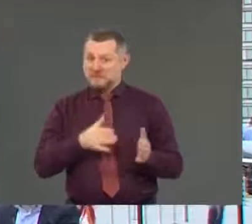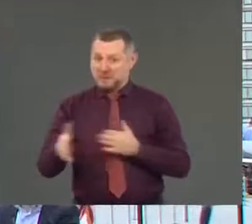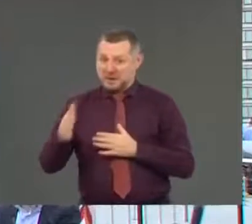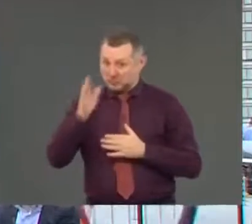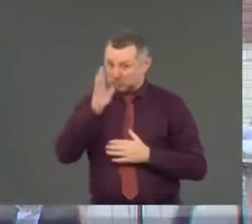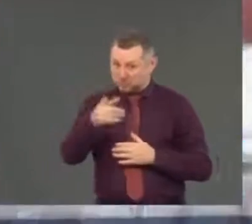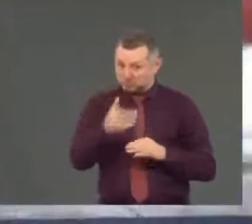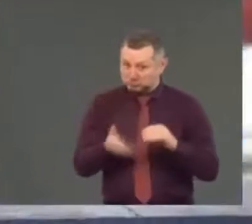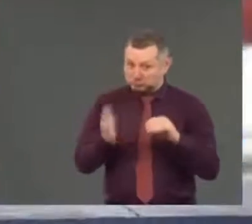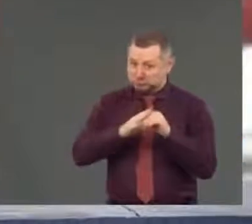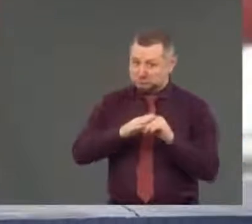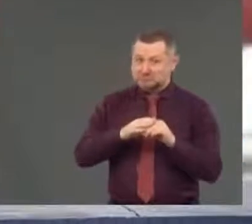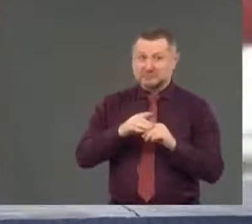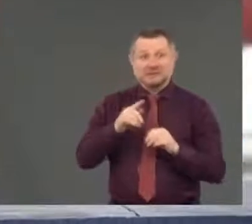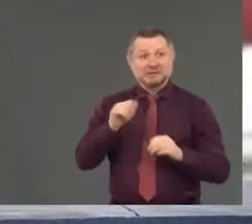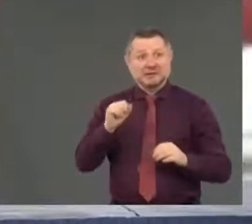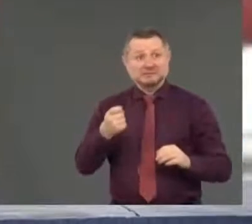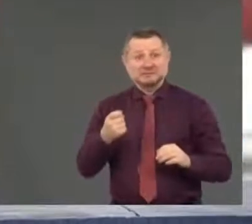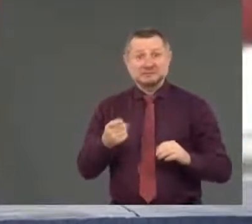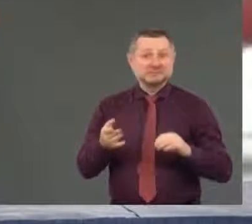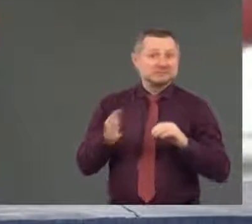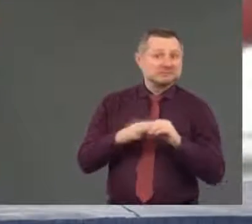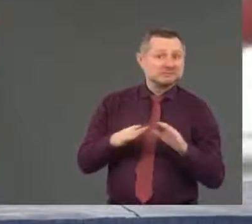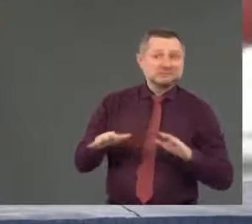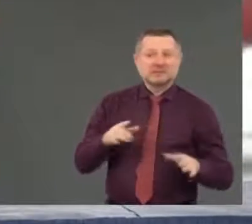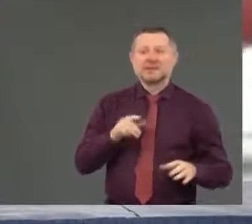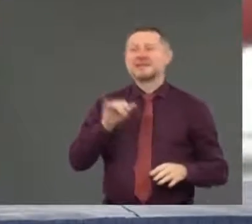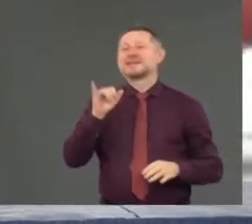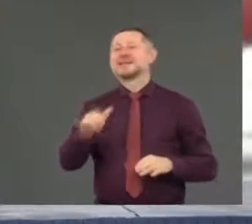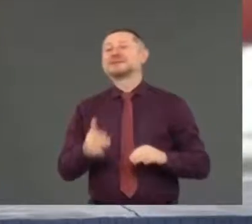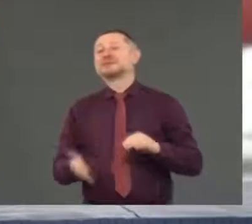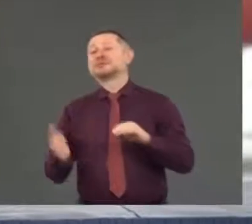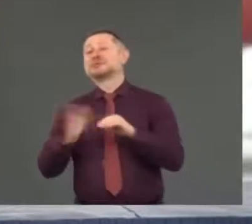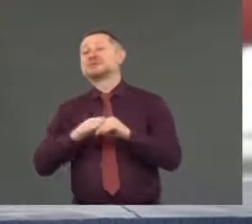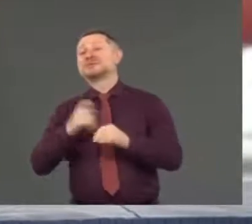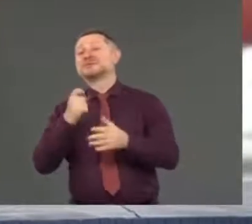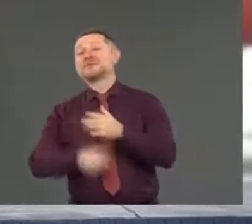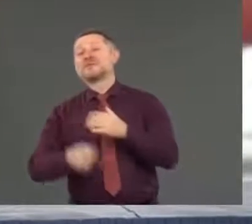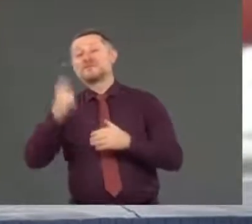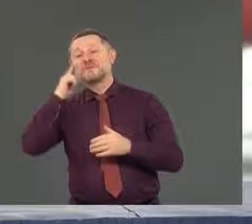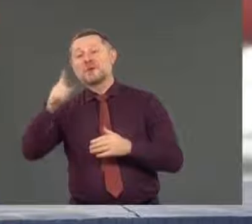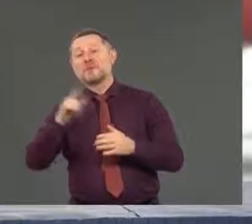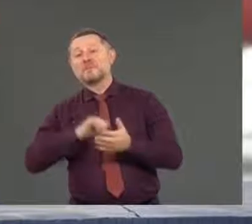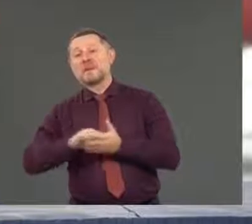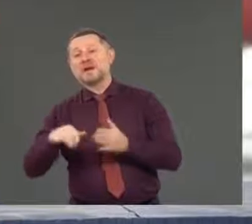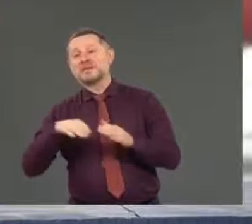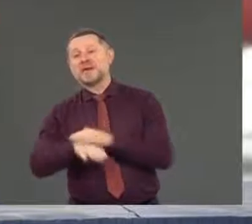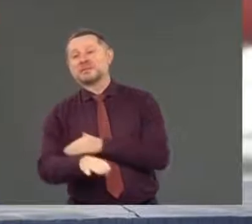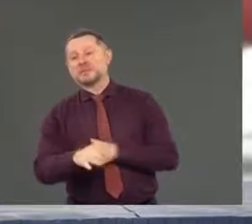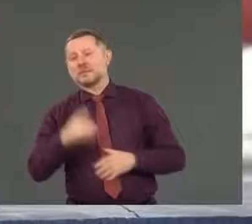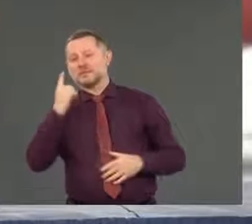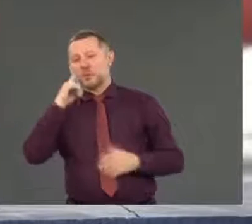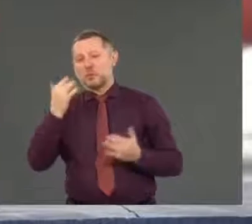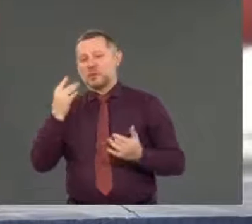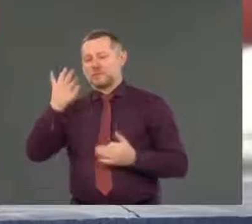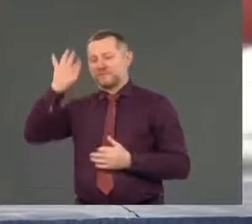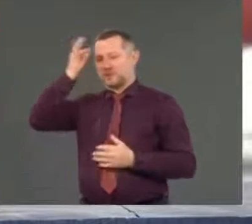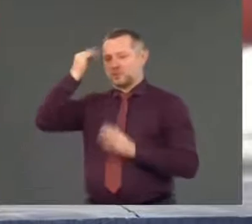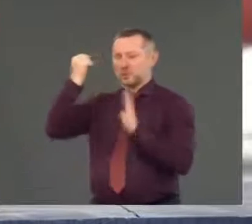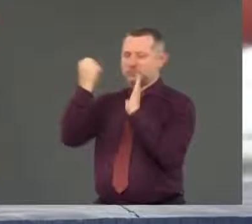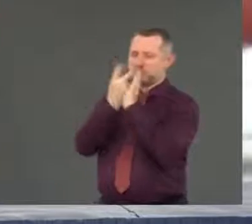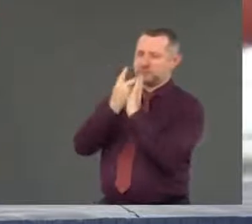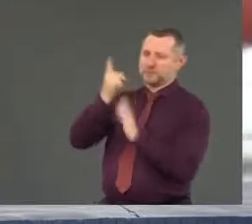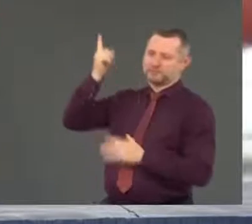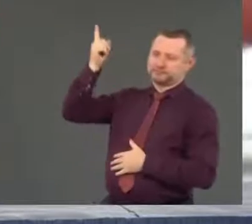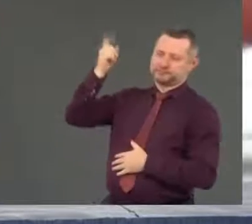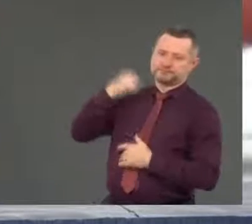place. The congestion pricing, the big hurdle there is approval by the federal government, which actually